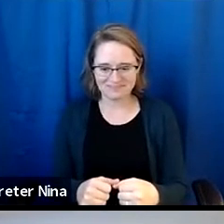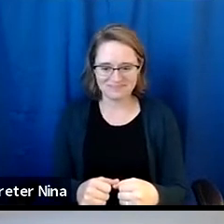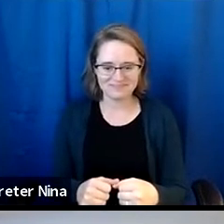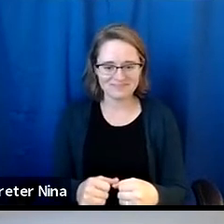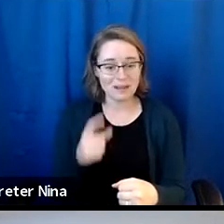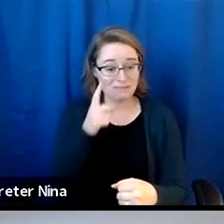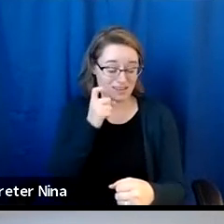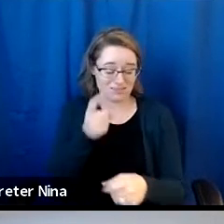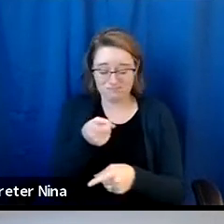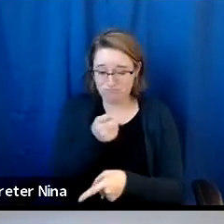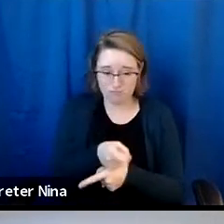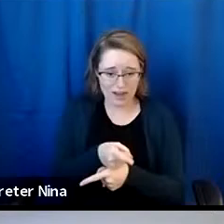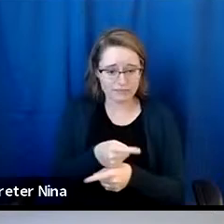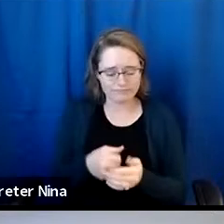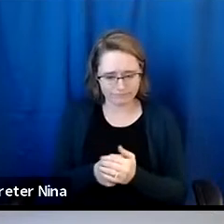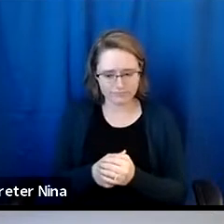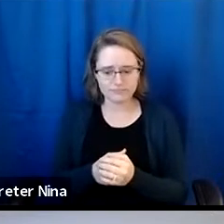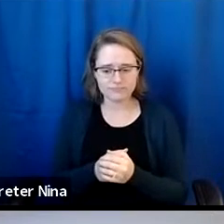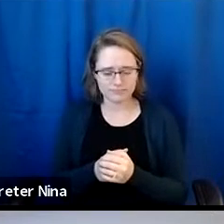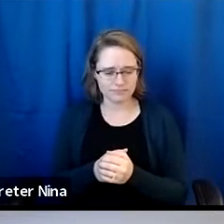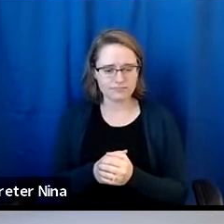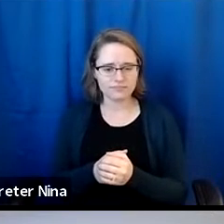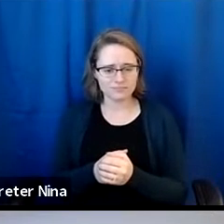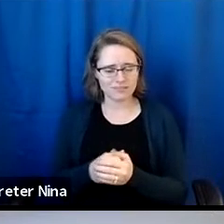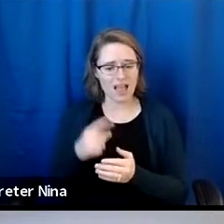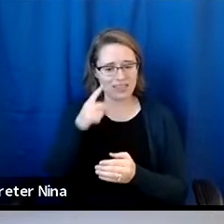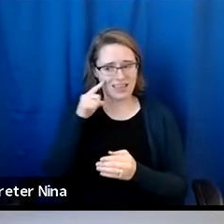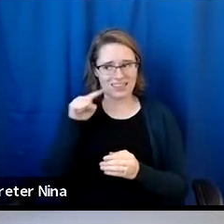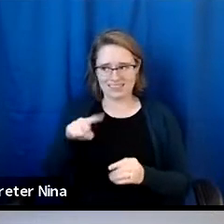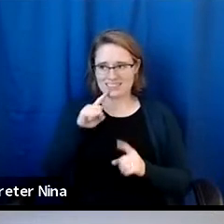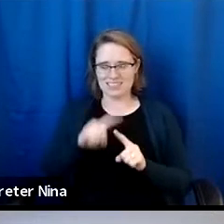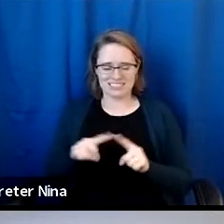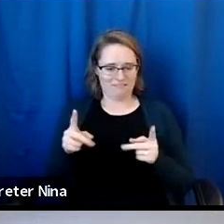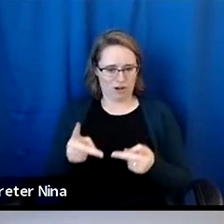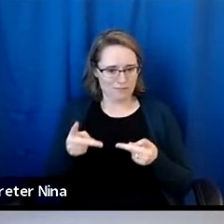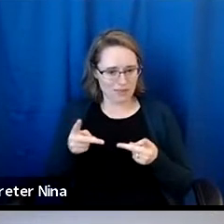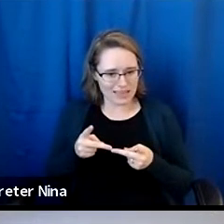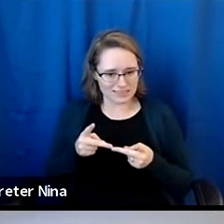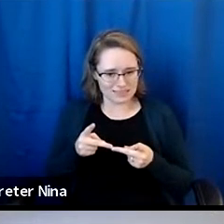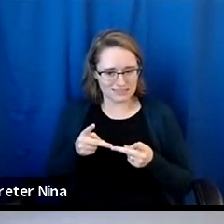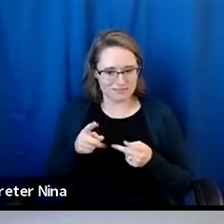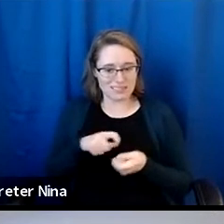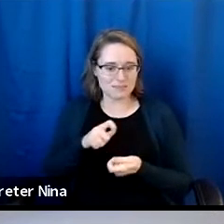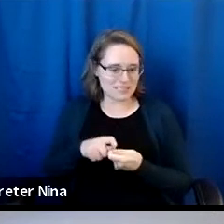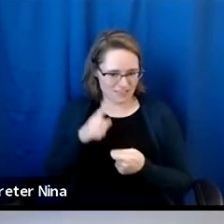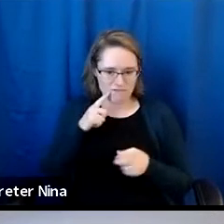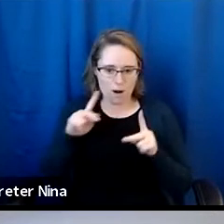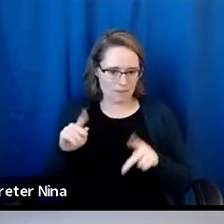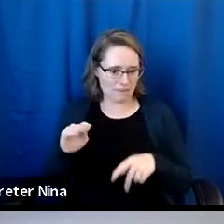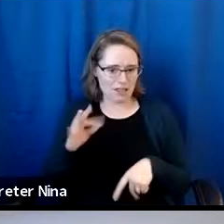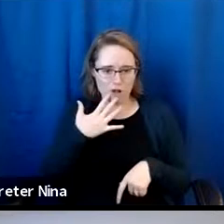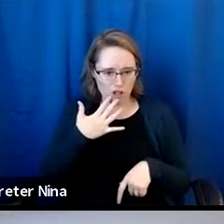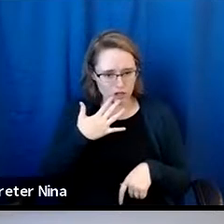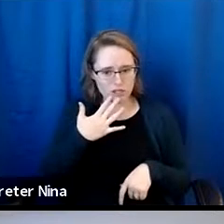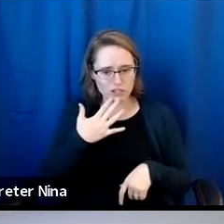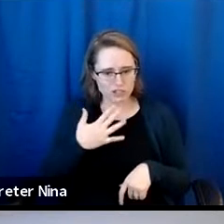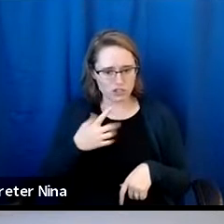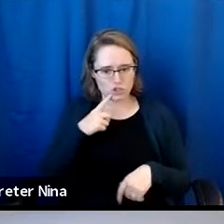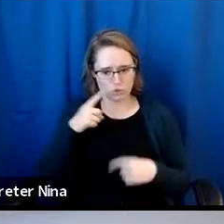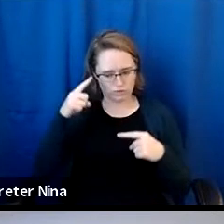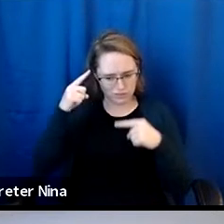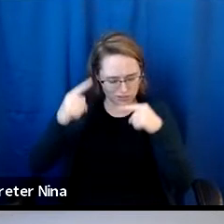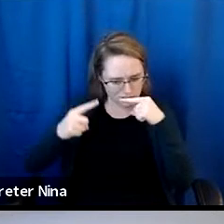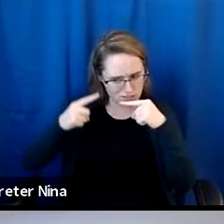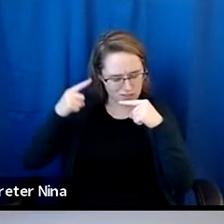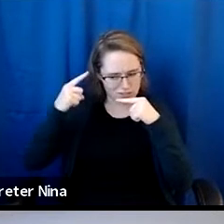Because you're right. I mean, I think this is a very different place, particularly for people of color, to digest, to try